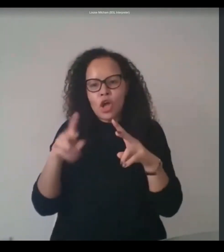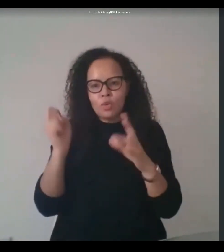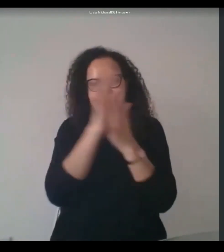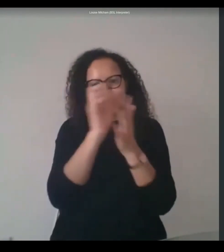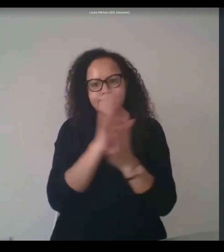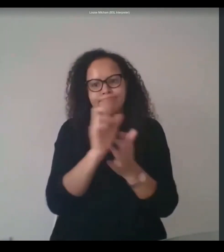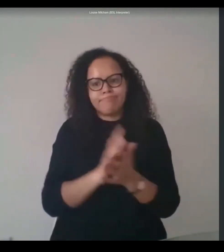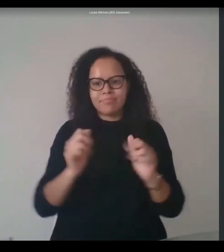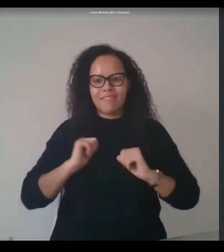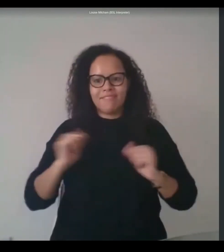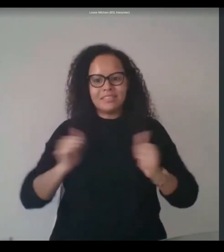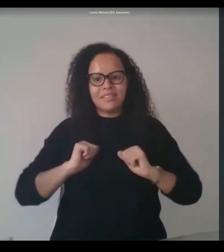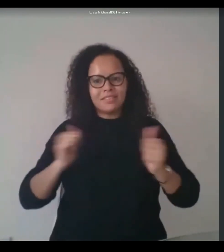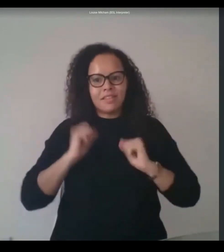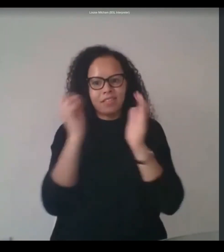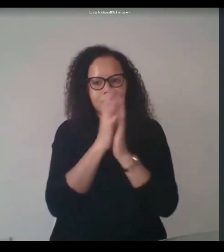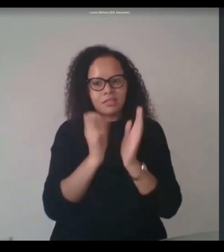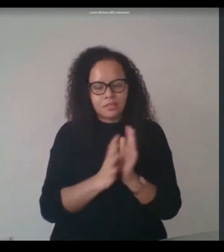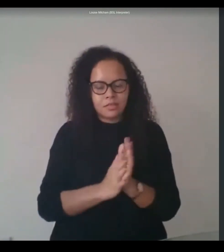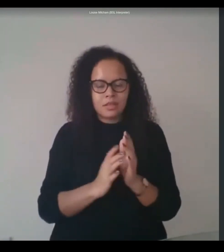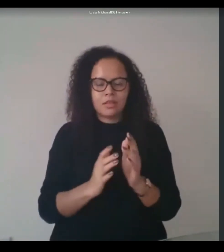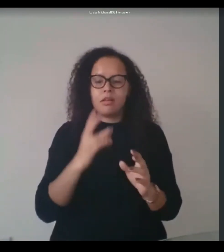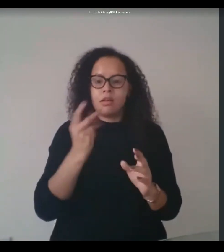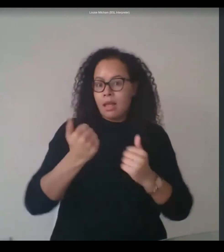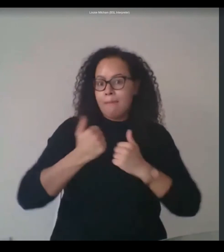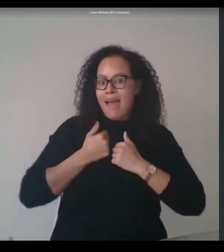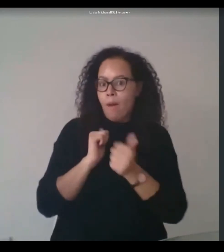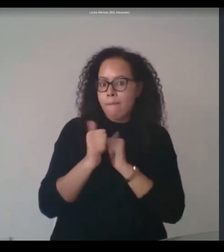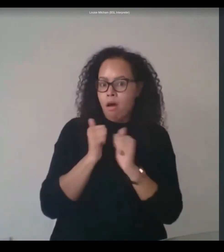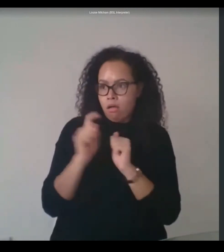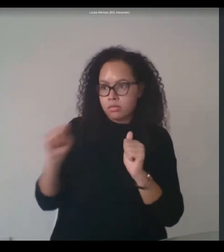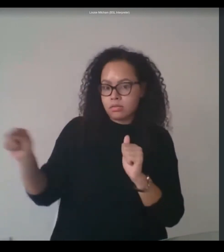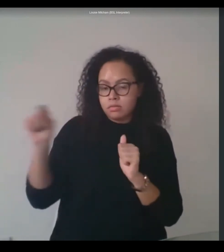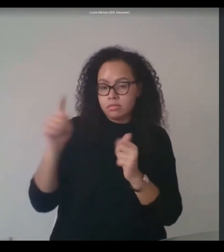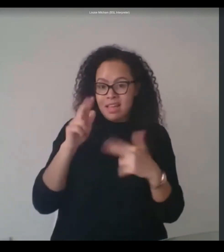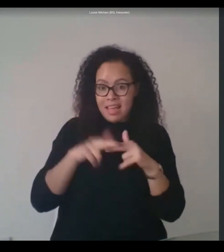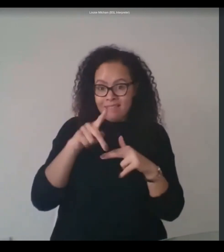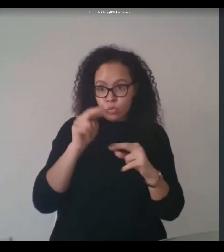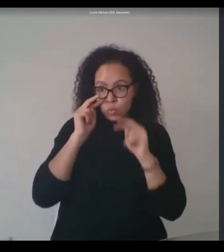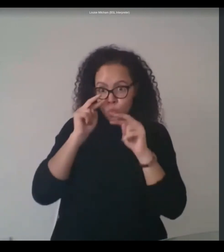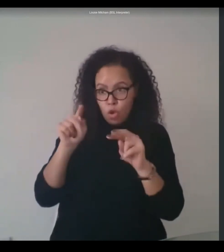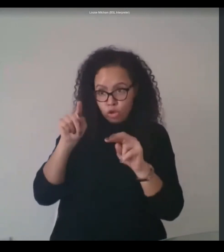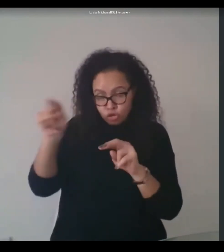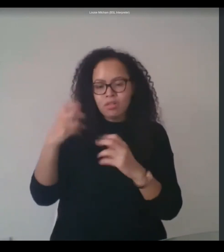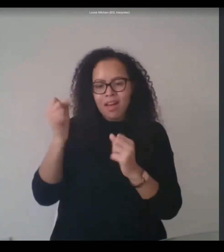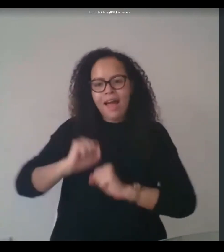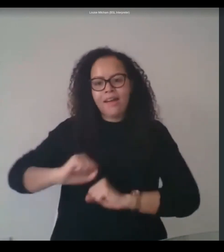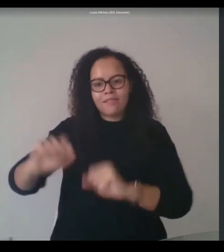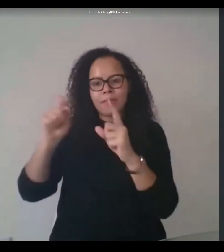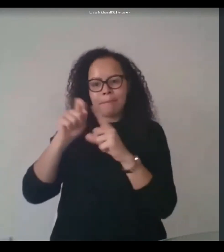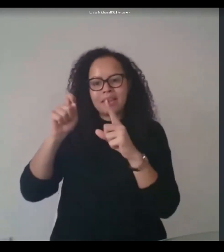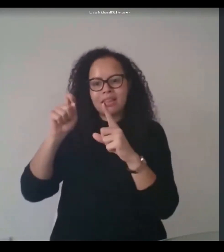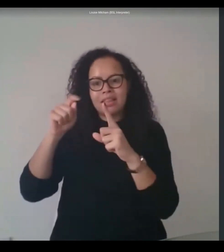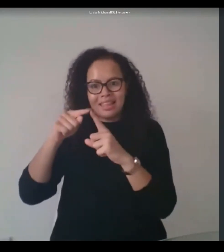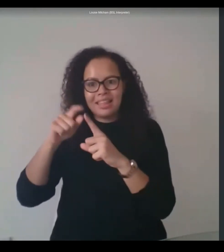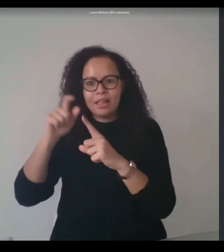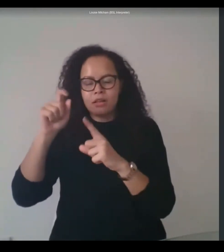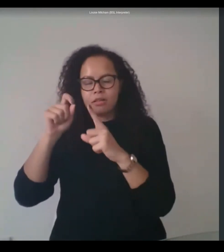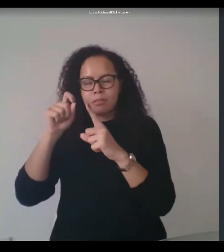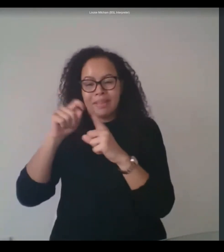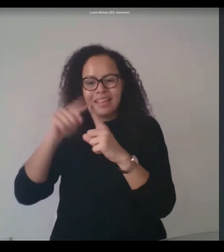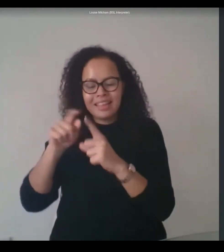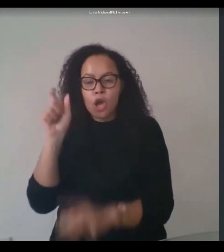tune in to watch certain fitness videos of some of our partners, basically you get to use their PE code that will be displayed during that session, which would then credit